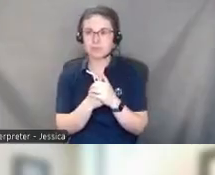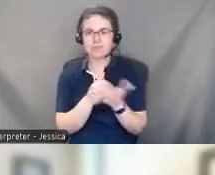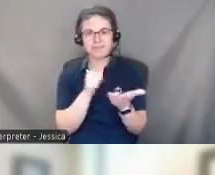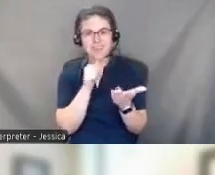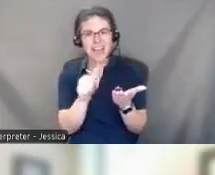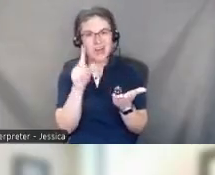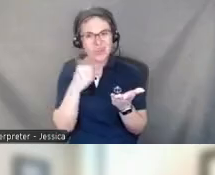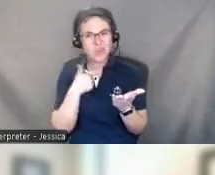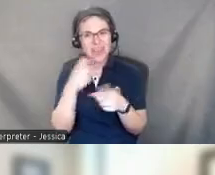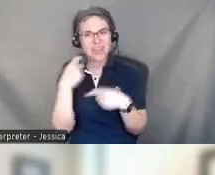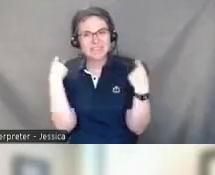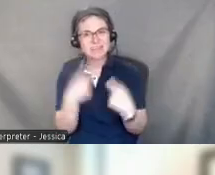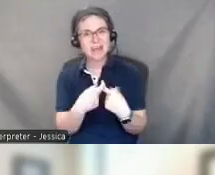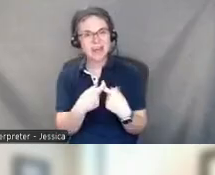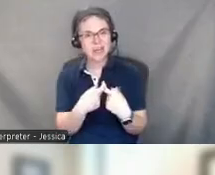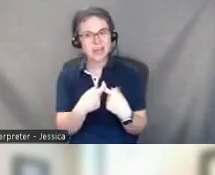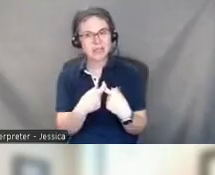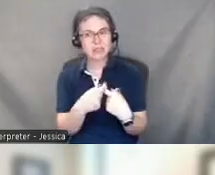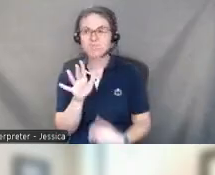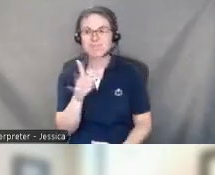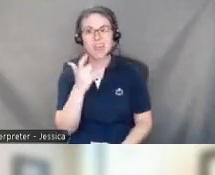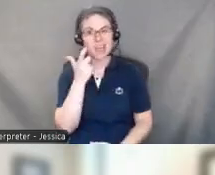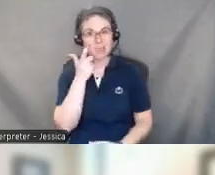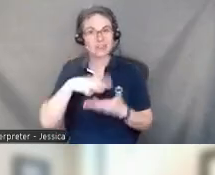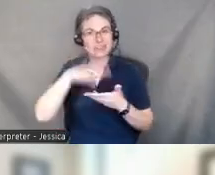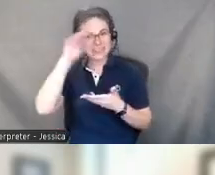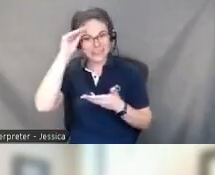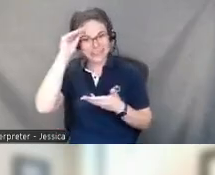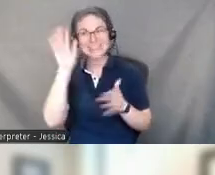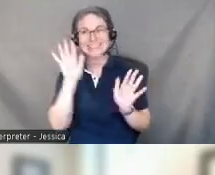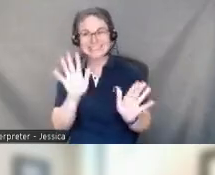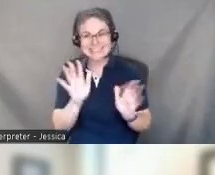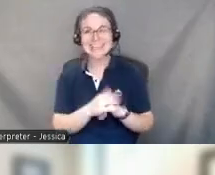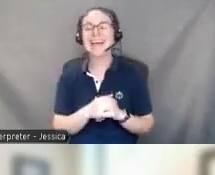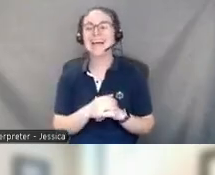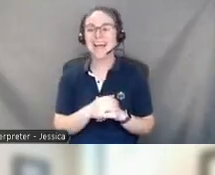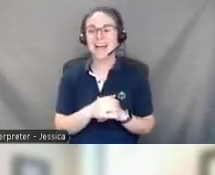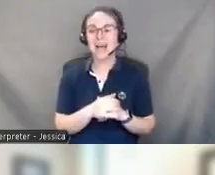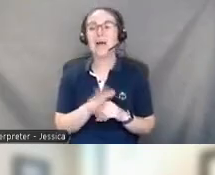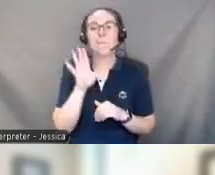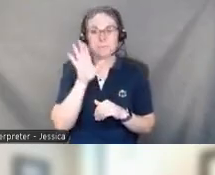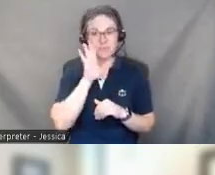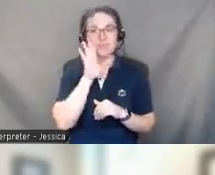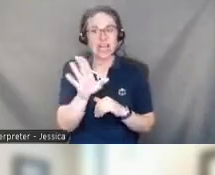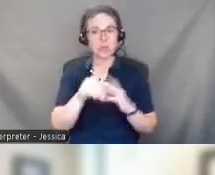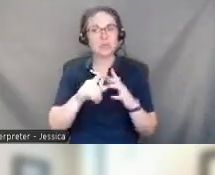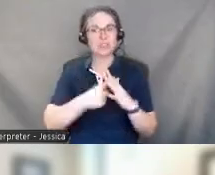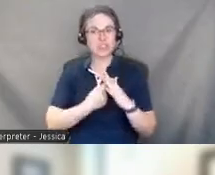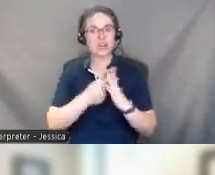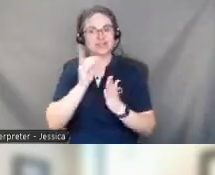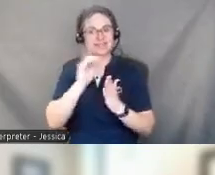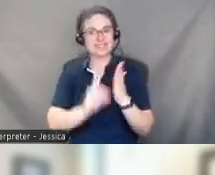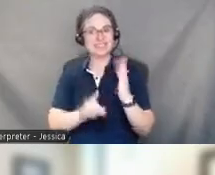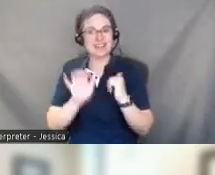Spanish version. I can't believe, you know what, I'm just learning. And so let me get moving on that and get a Spanish